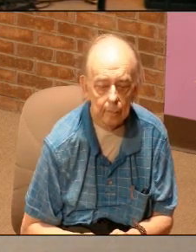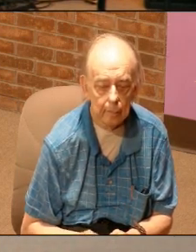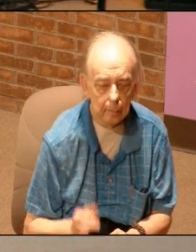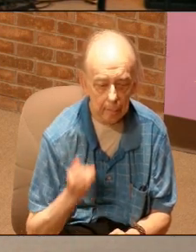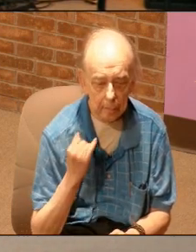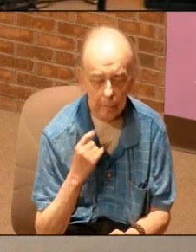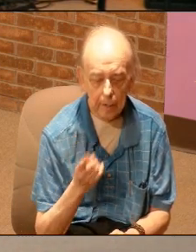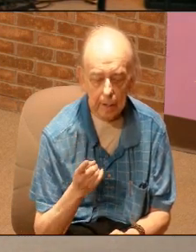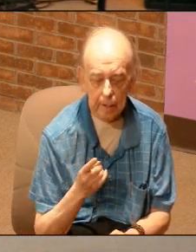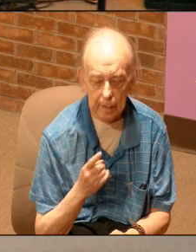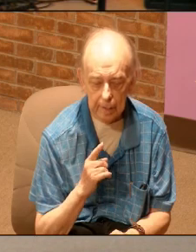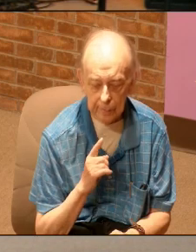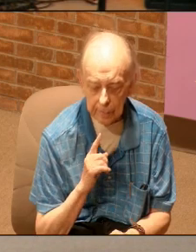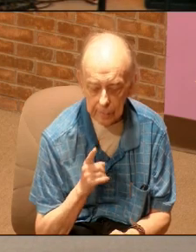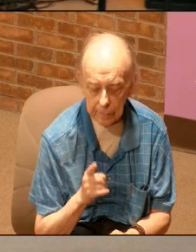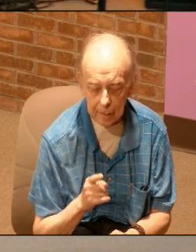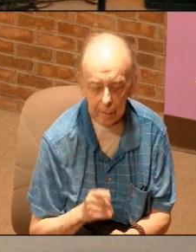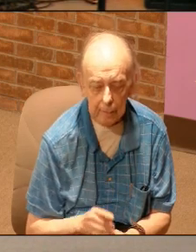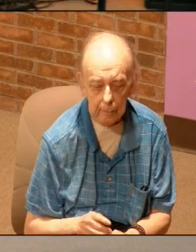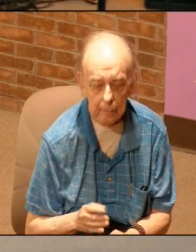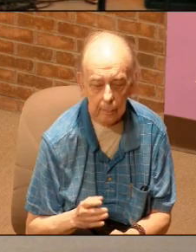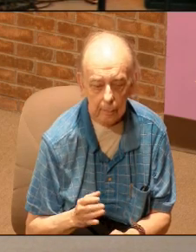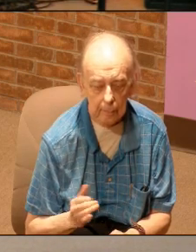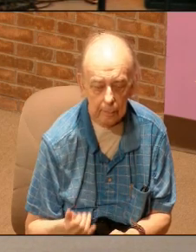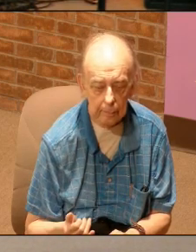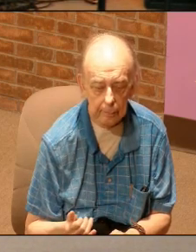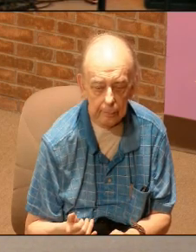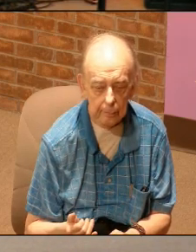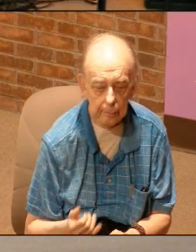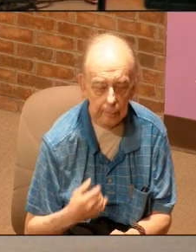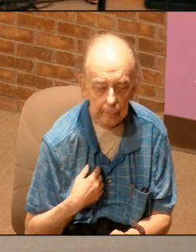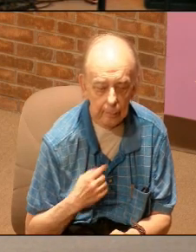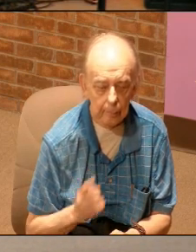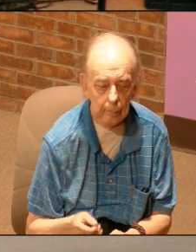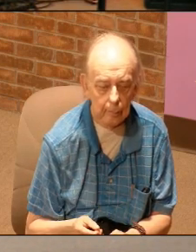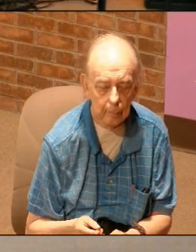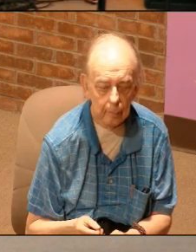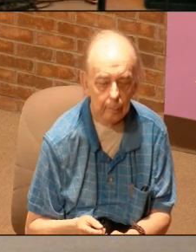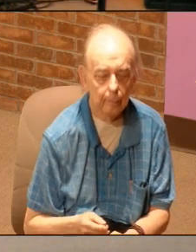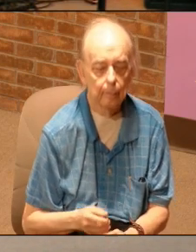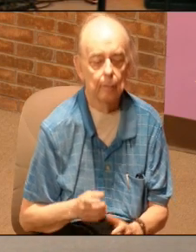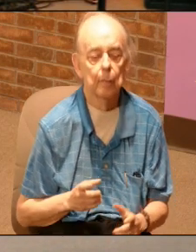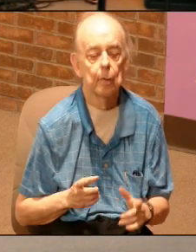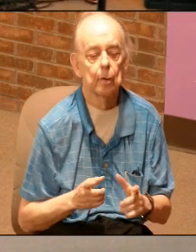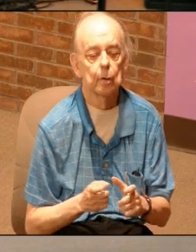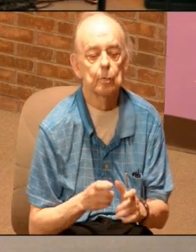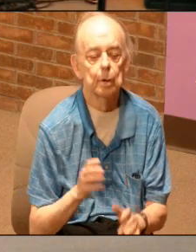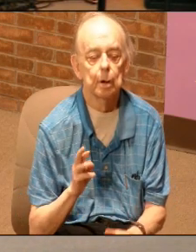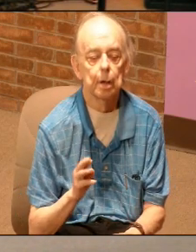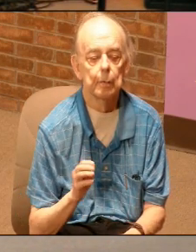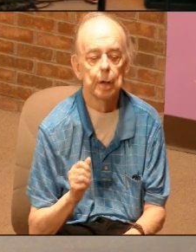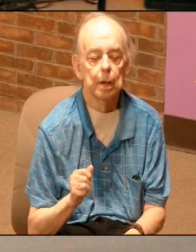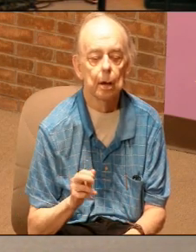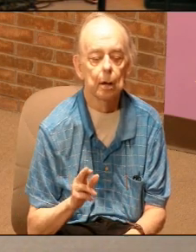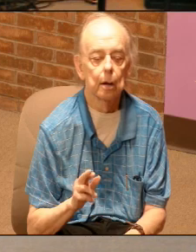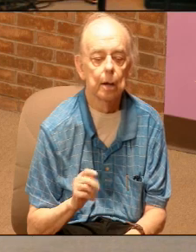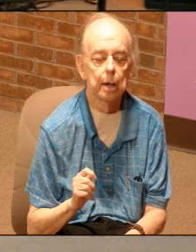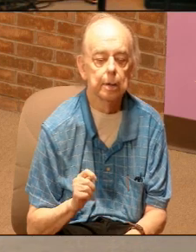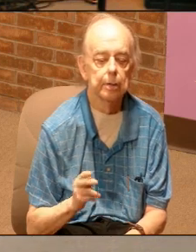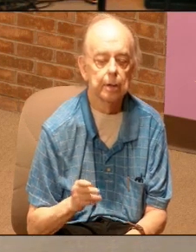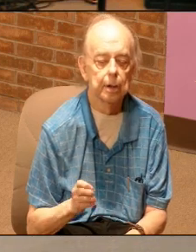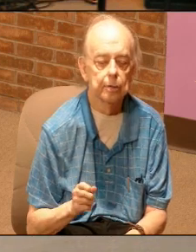if you were to say today, I'm going to go run a marathon.